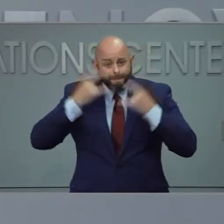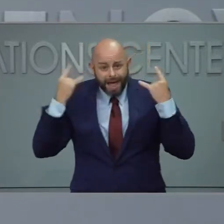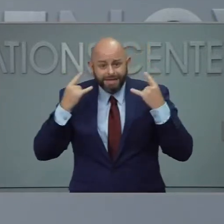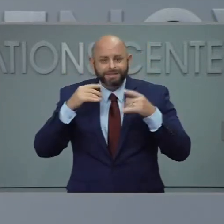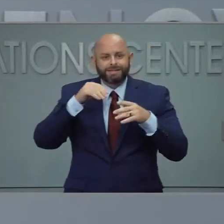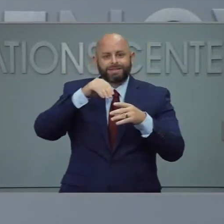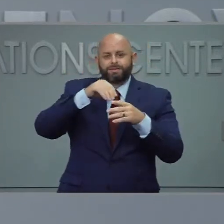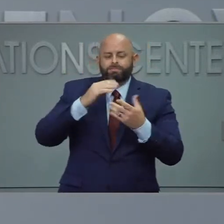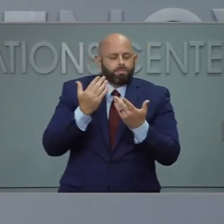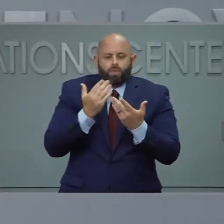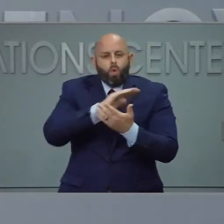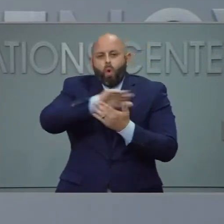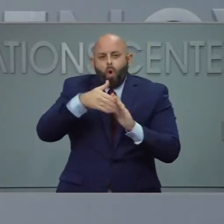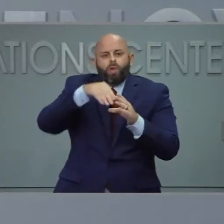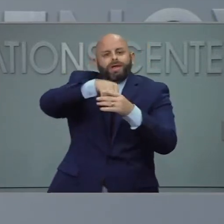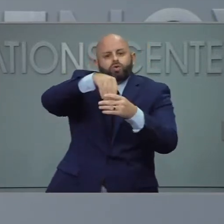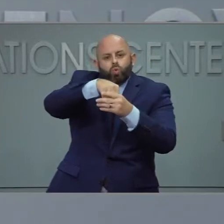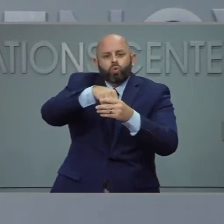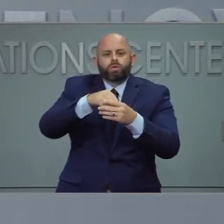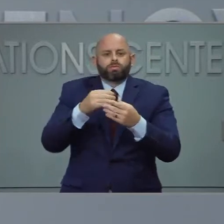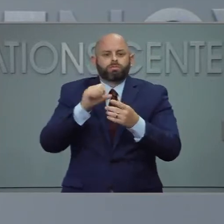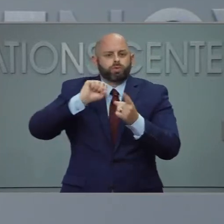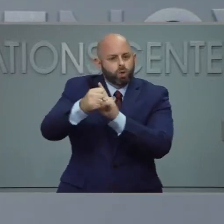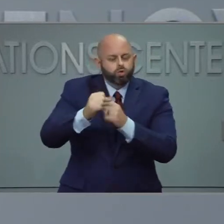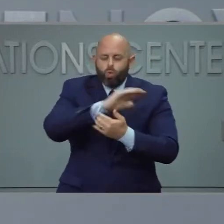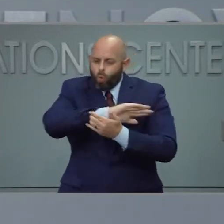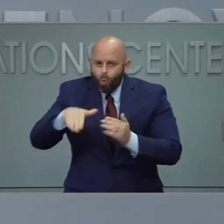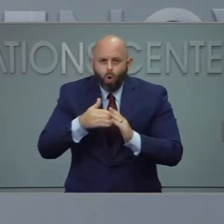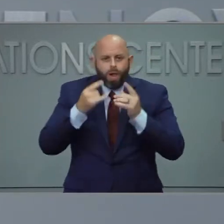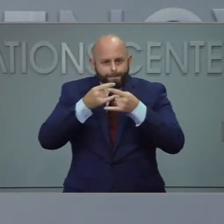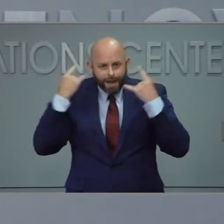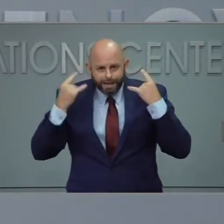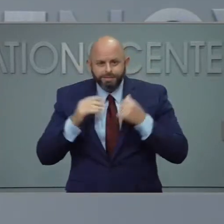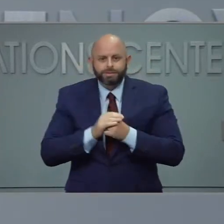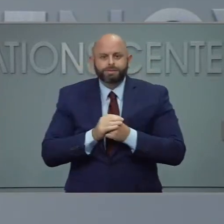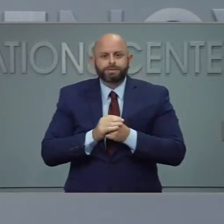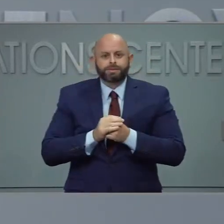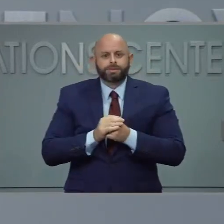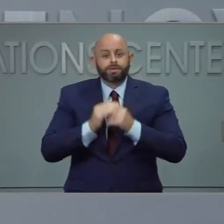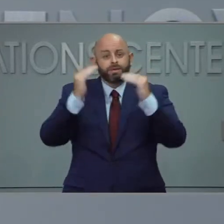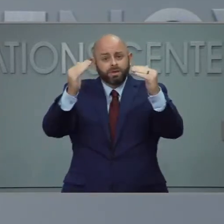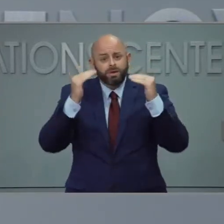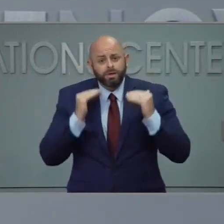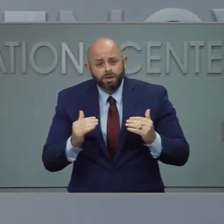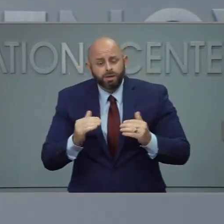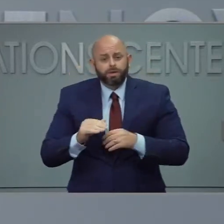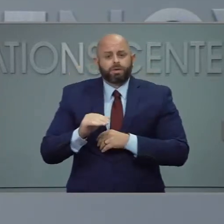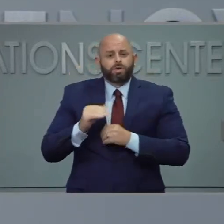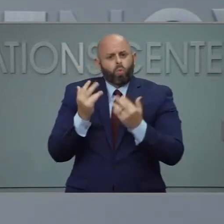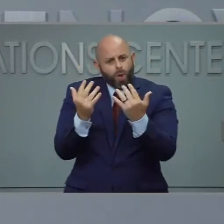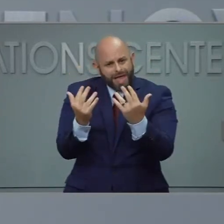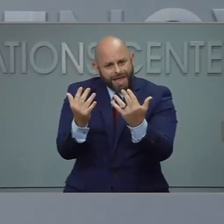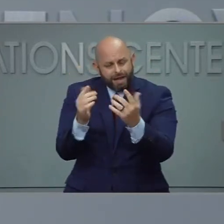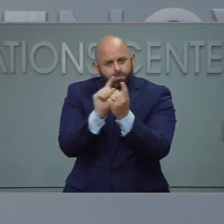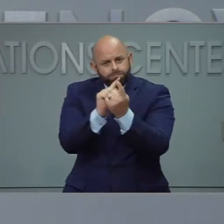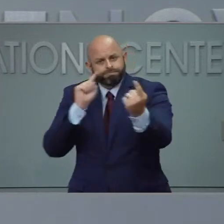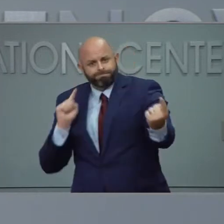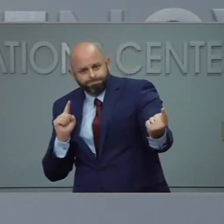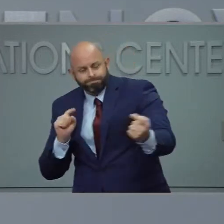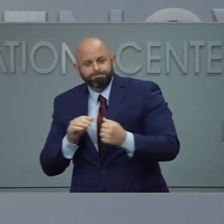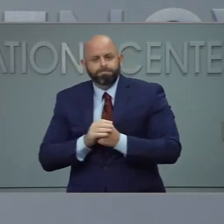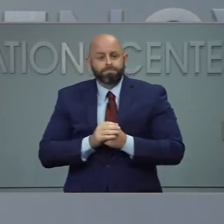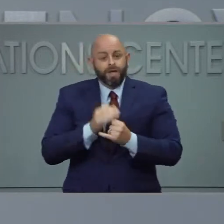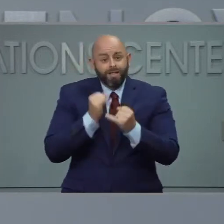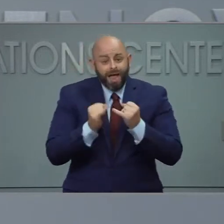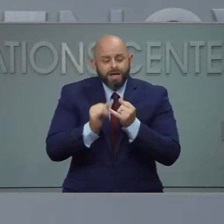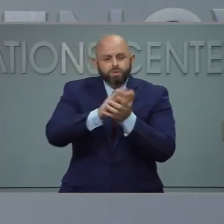in all indoor public settings. Wait 6 feet apart in all public settings and wash your hands often. In addition,